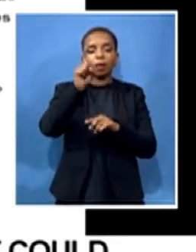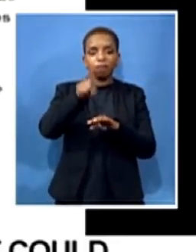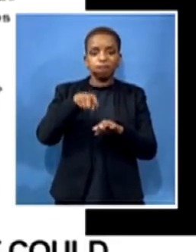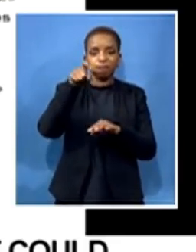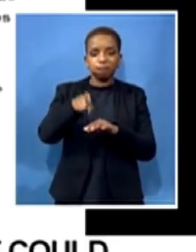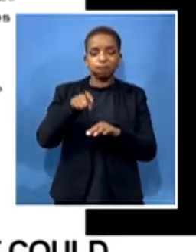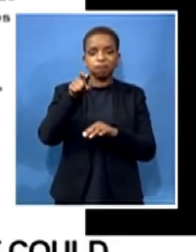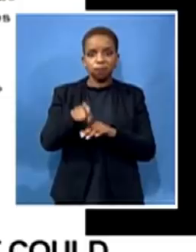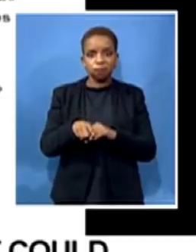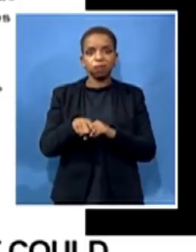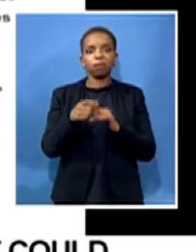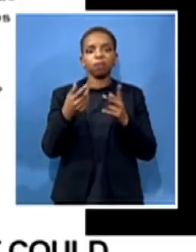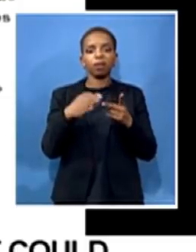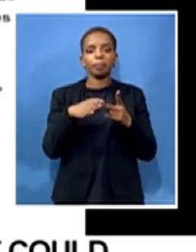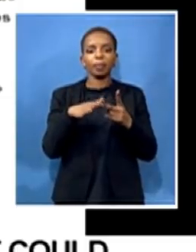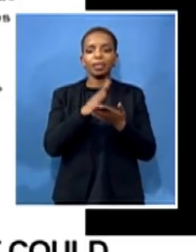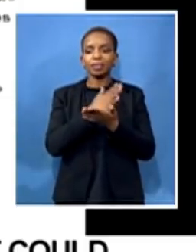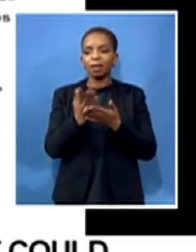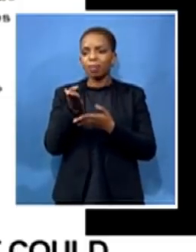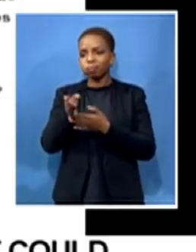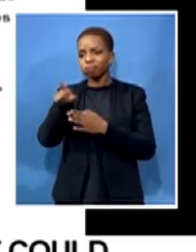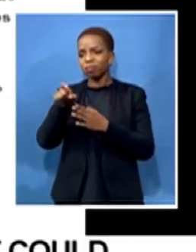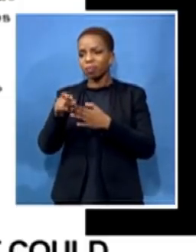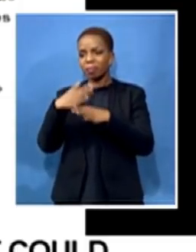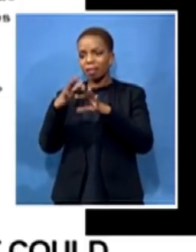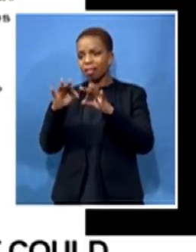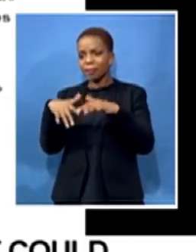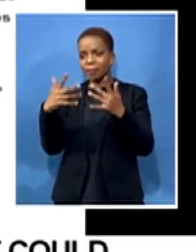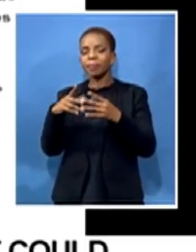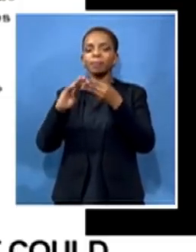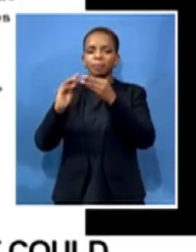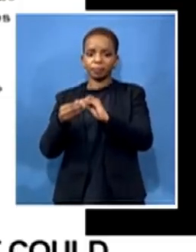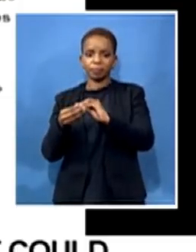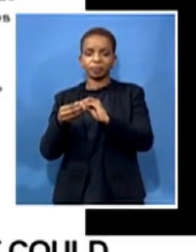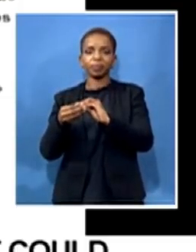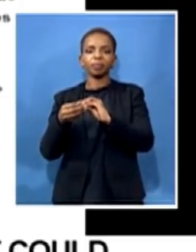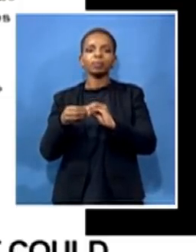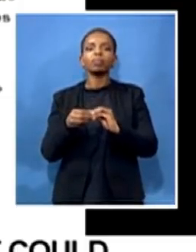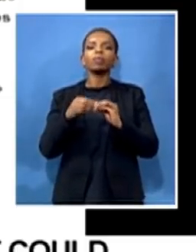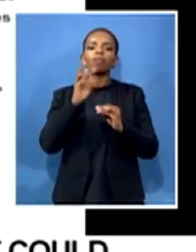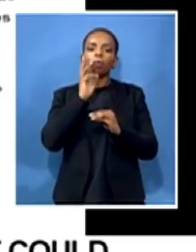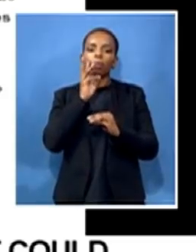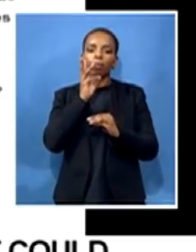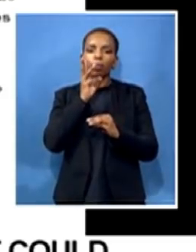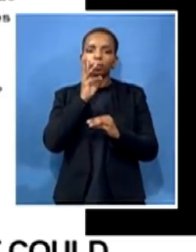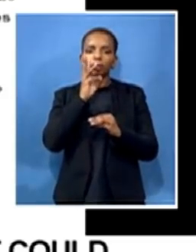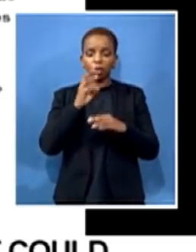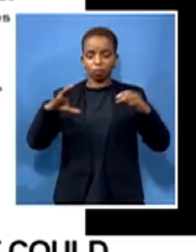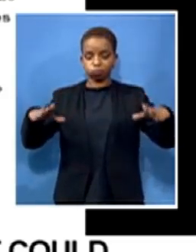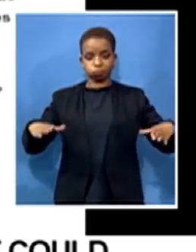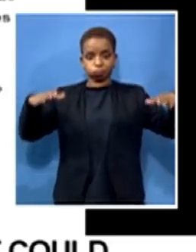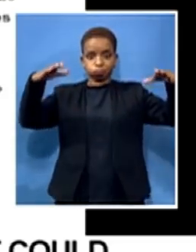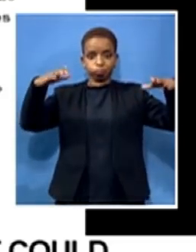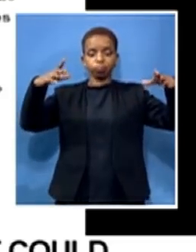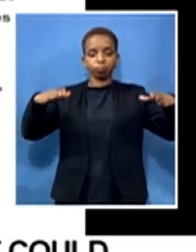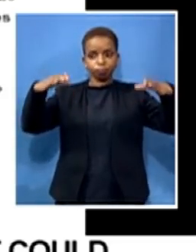boreholes, and also purchasing some water tankers and fixing some pump